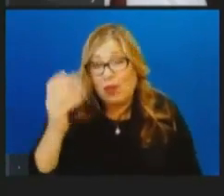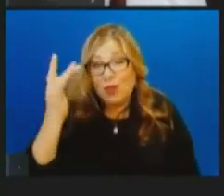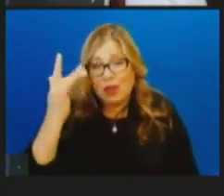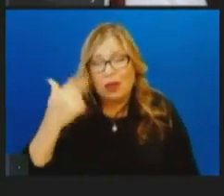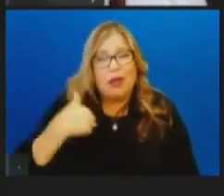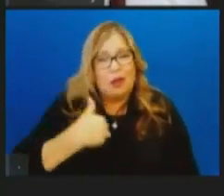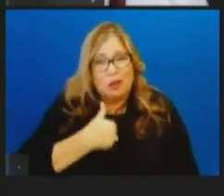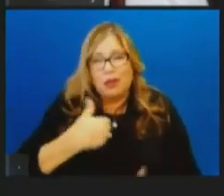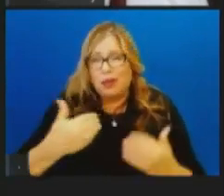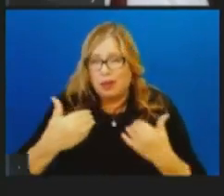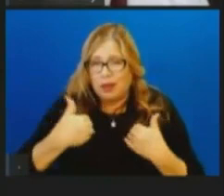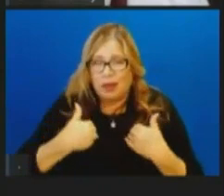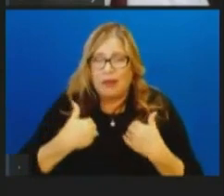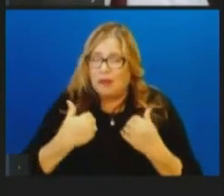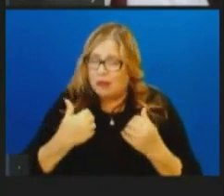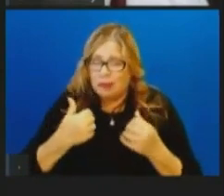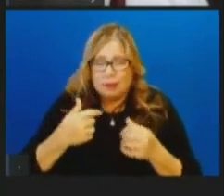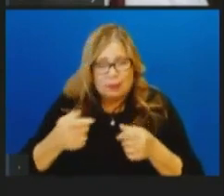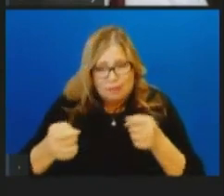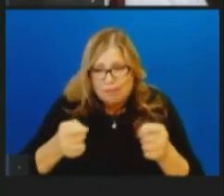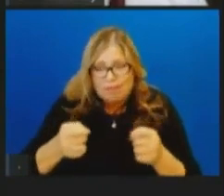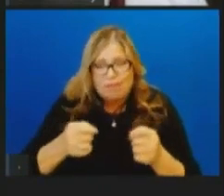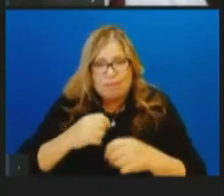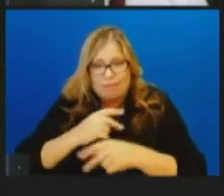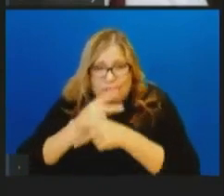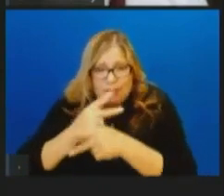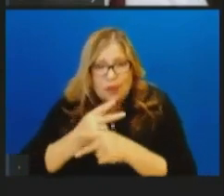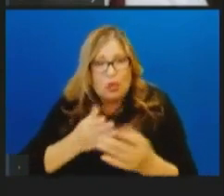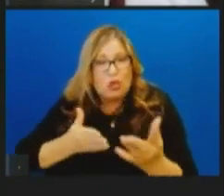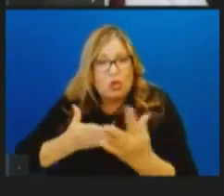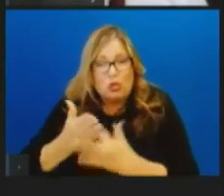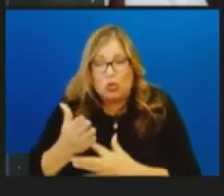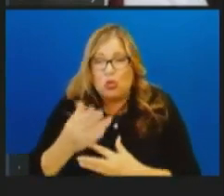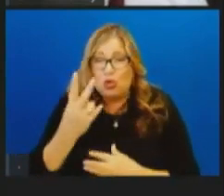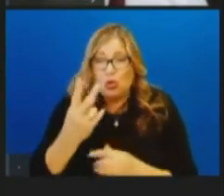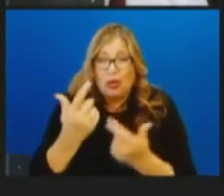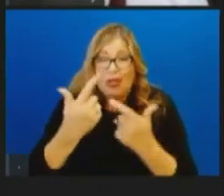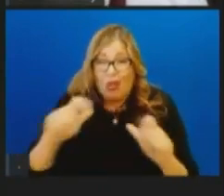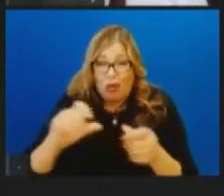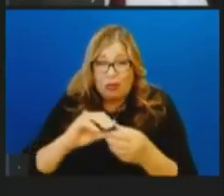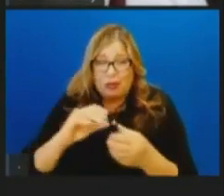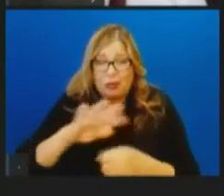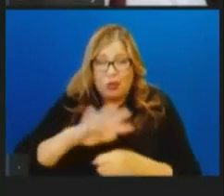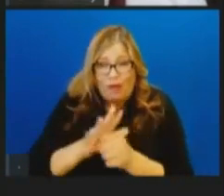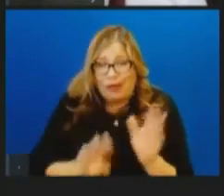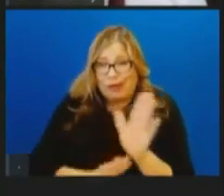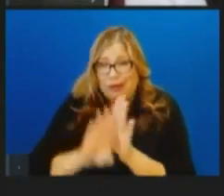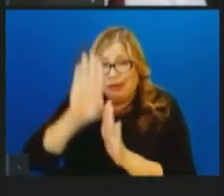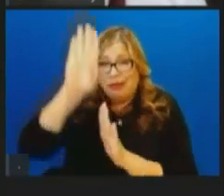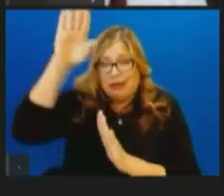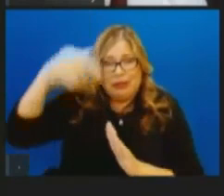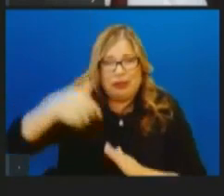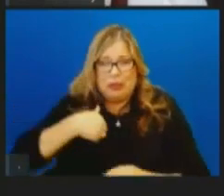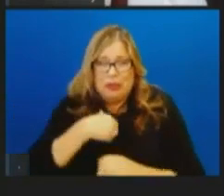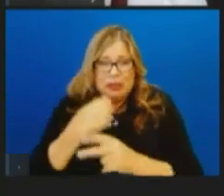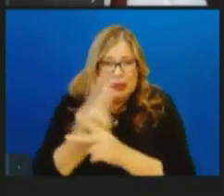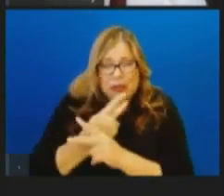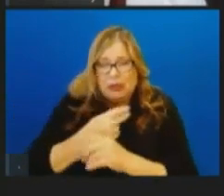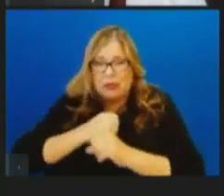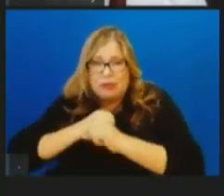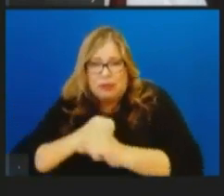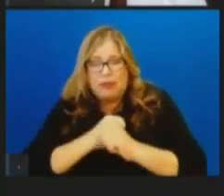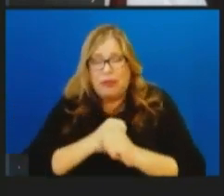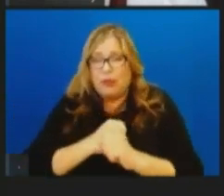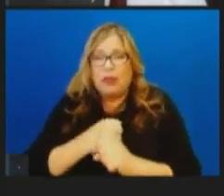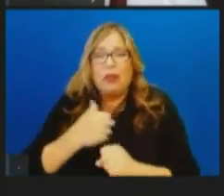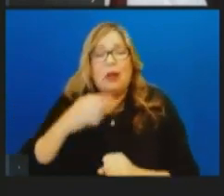two really large surges this year. Tremendous challenges, and all the while focused on